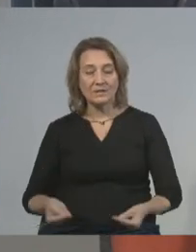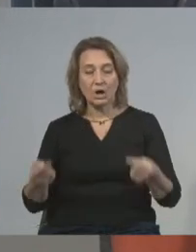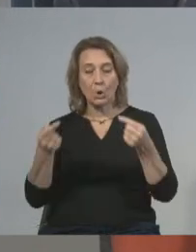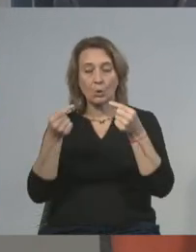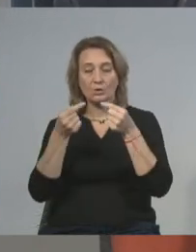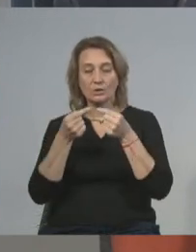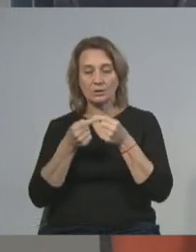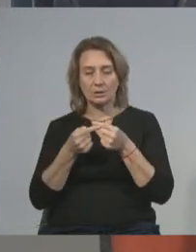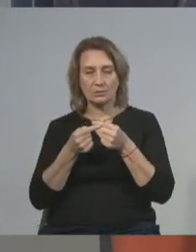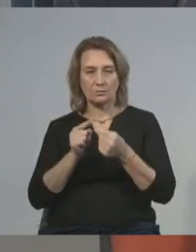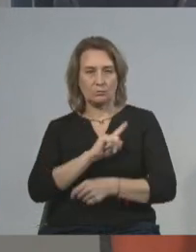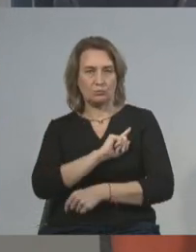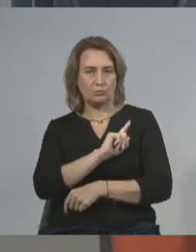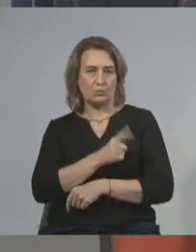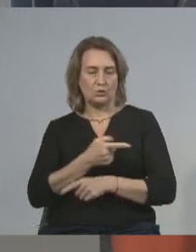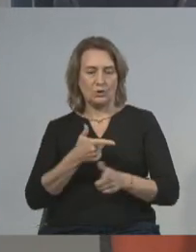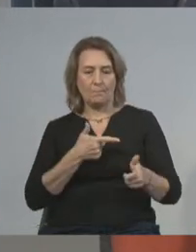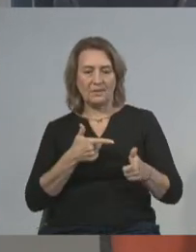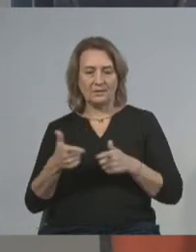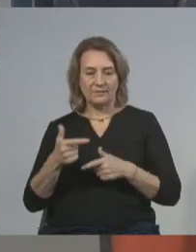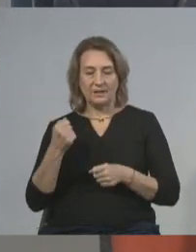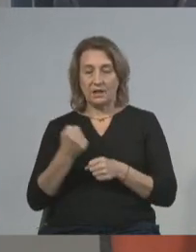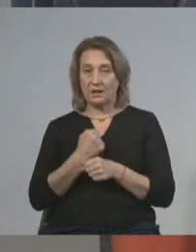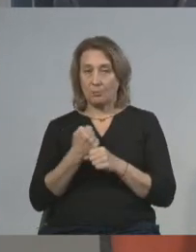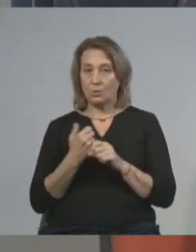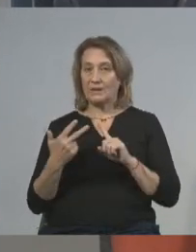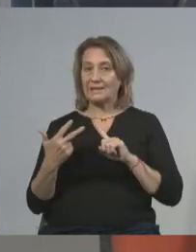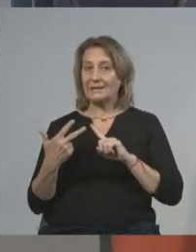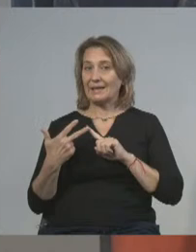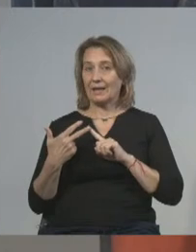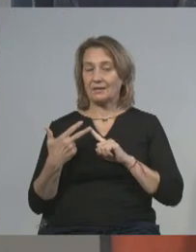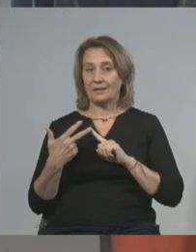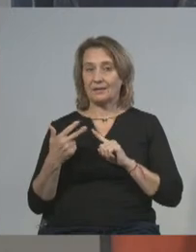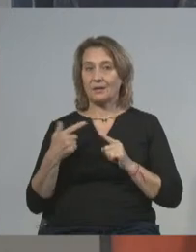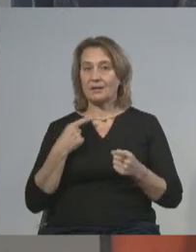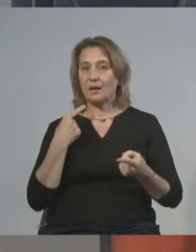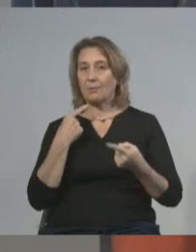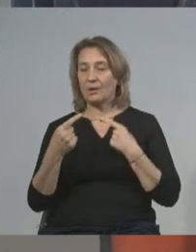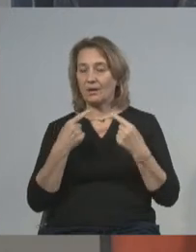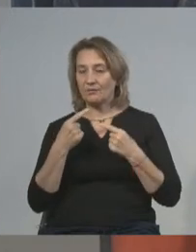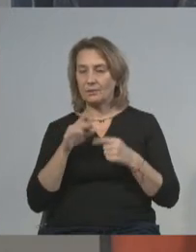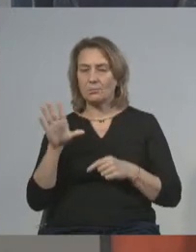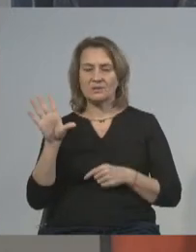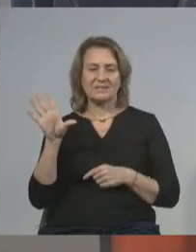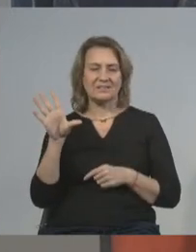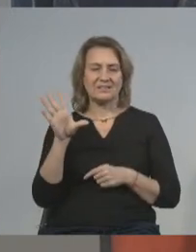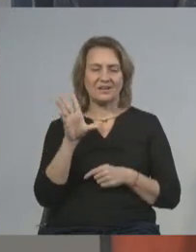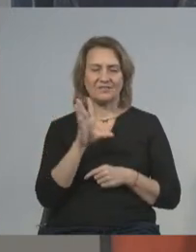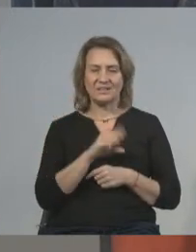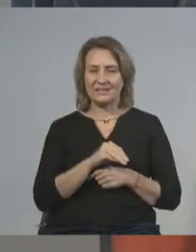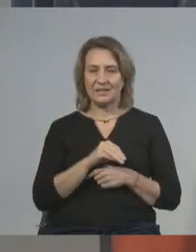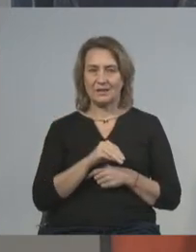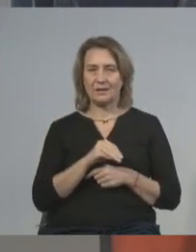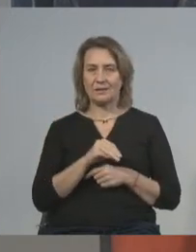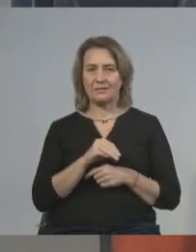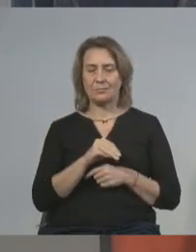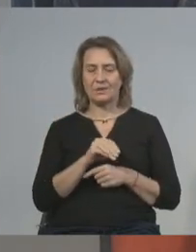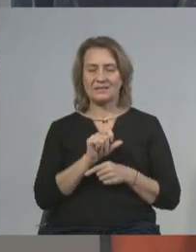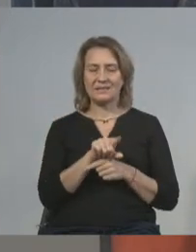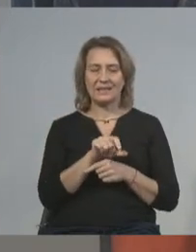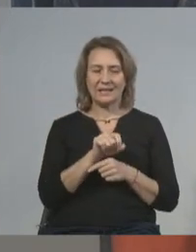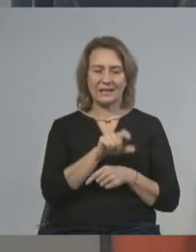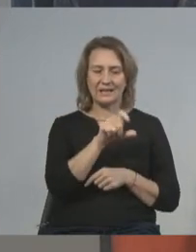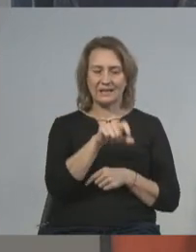so to have a preparatory work third i would also communicate with all stakeholders all of